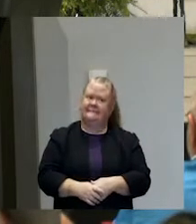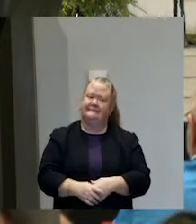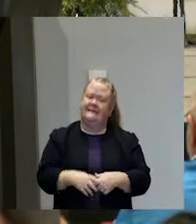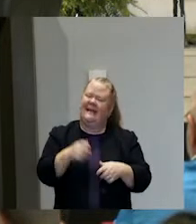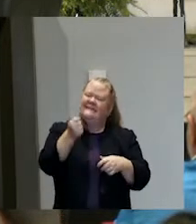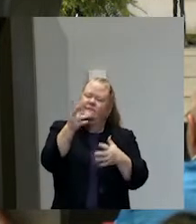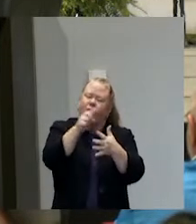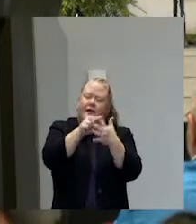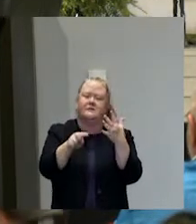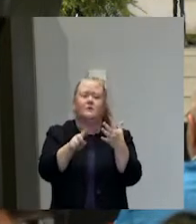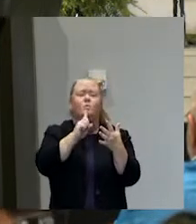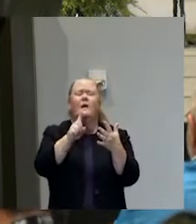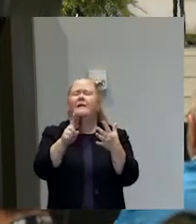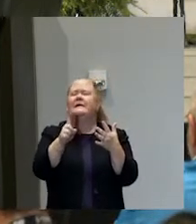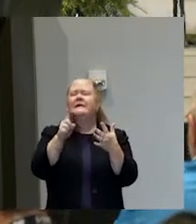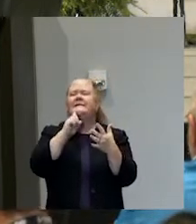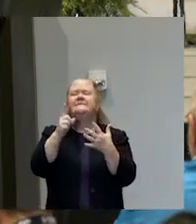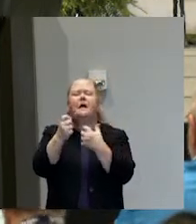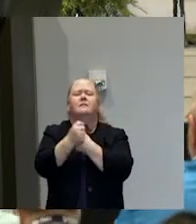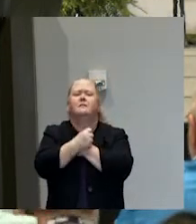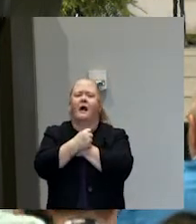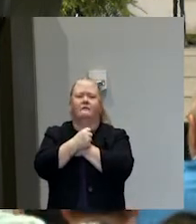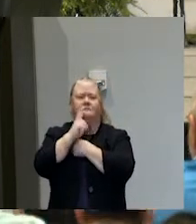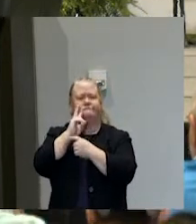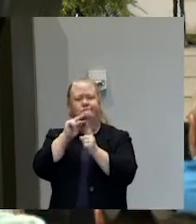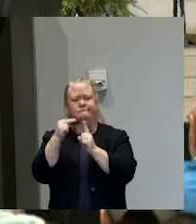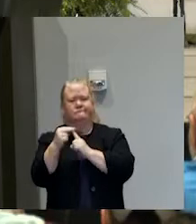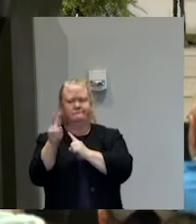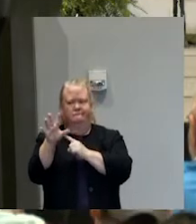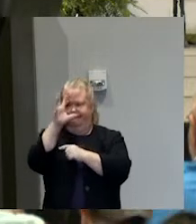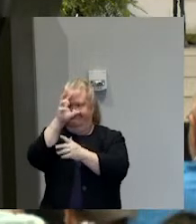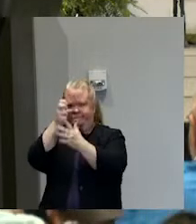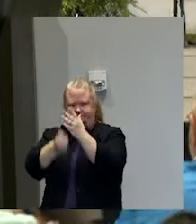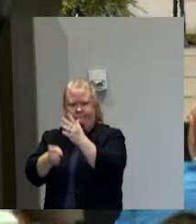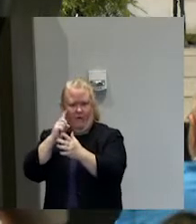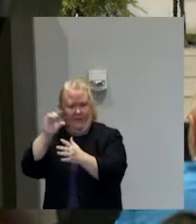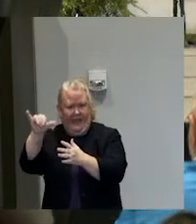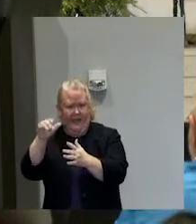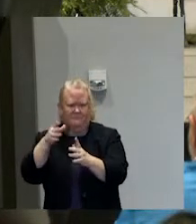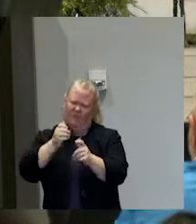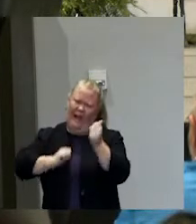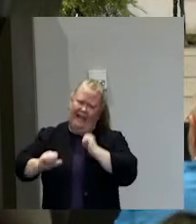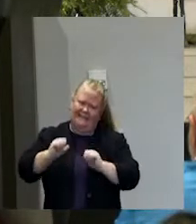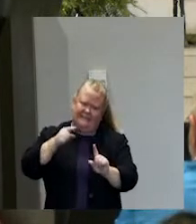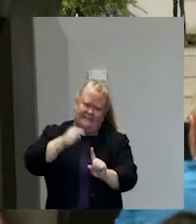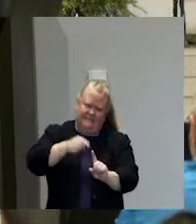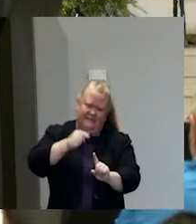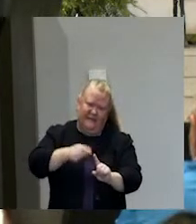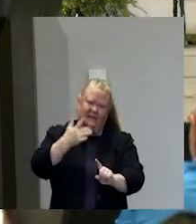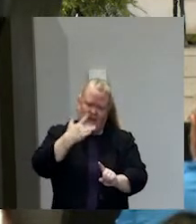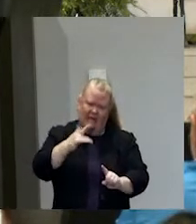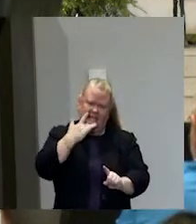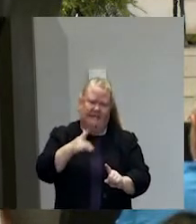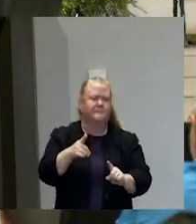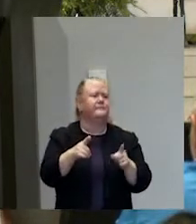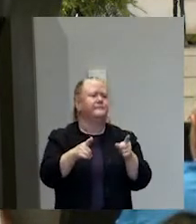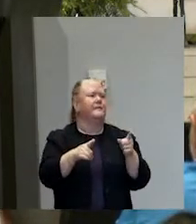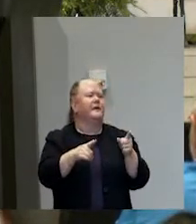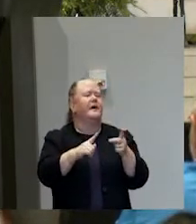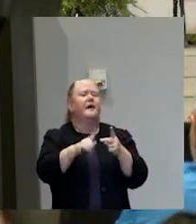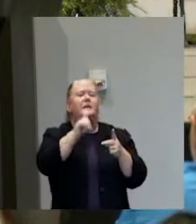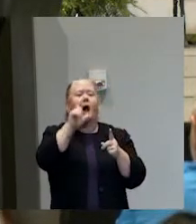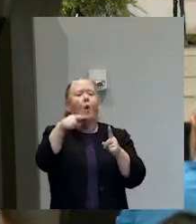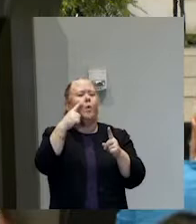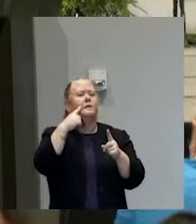There is definitely a luck aspect to acting in particular. I think it's important when you get those lucky breaks to just not let